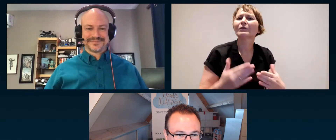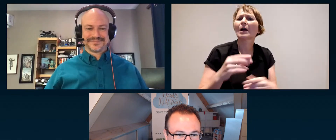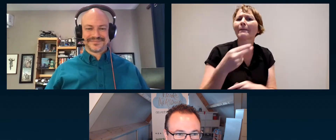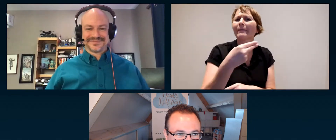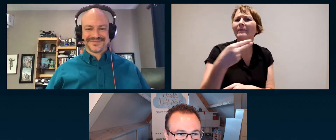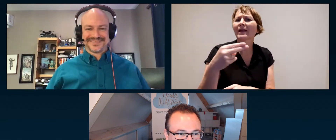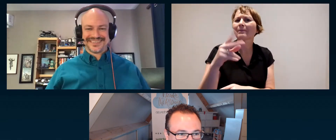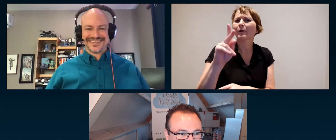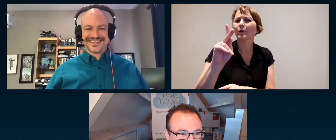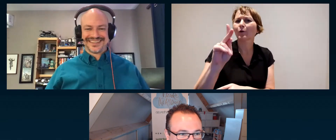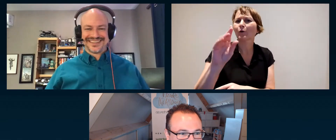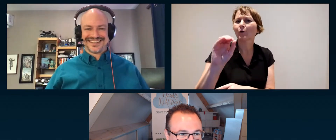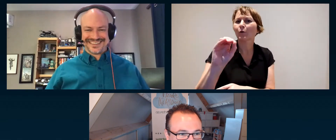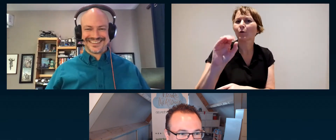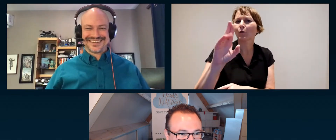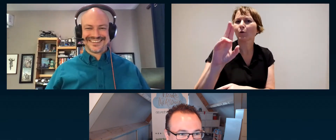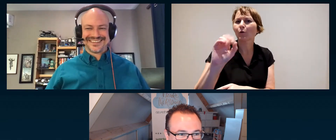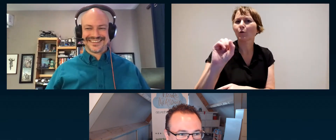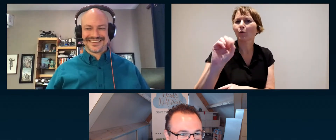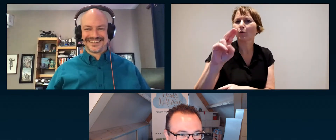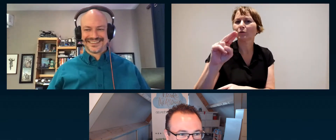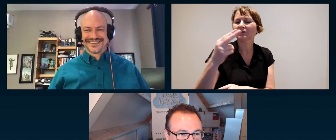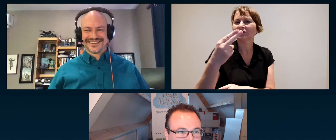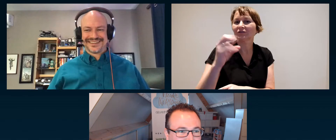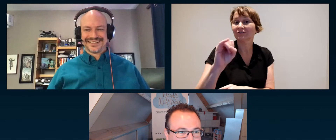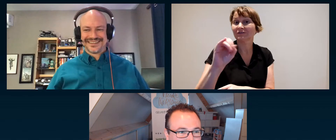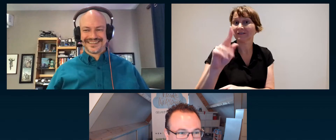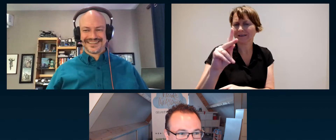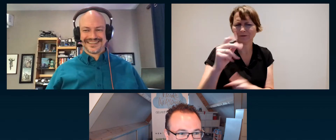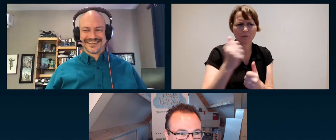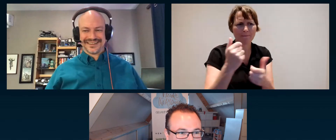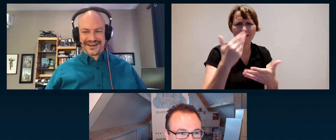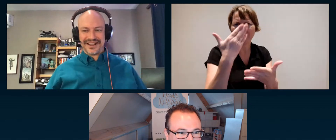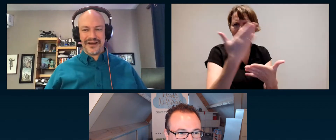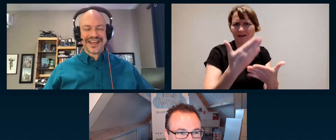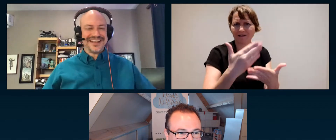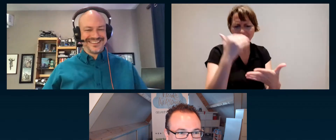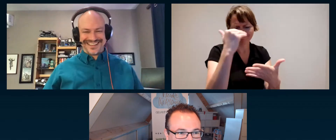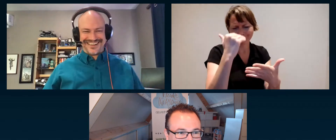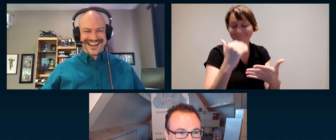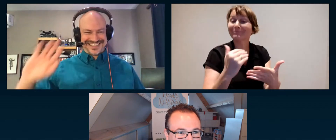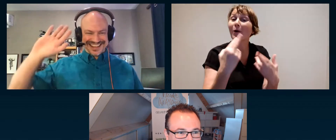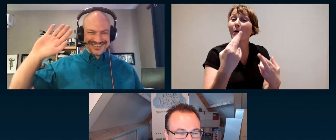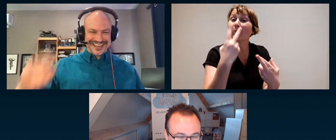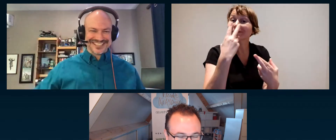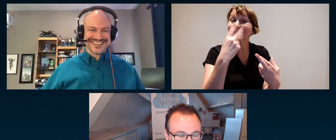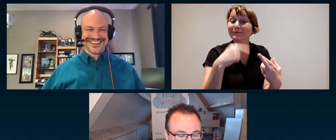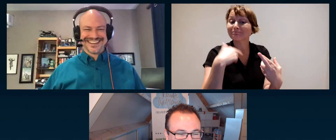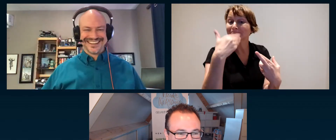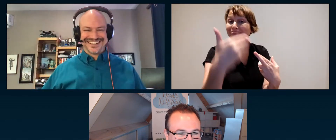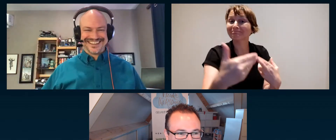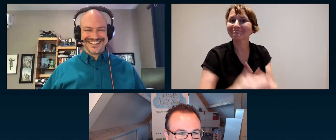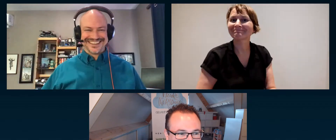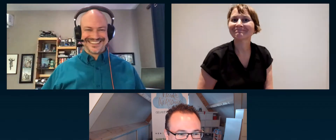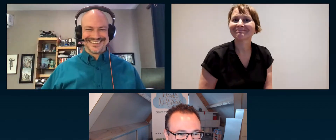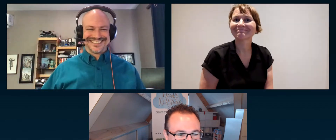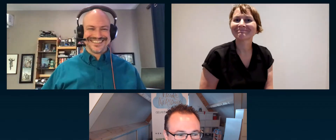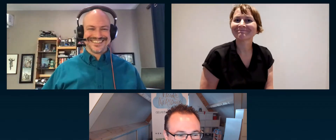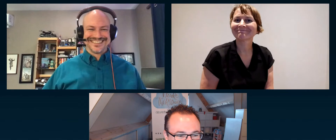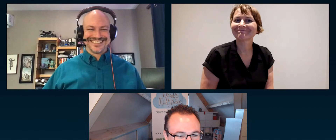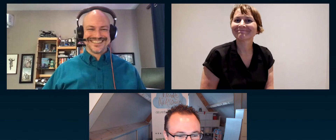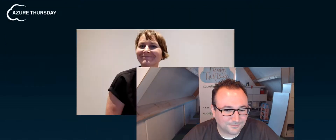Again, a lot of thanks, and hope to see you again. Okay. All right. Thanks a bunch. Thank